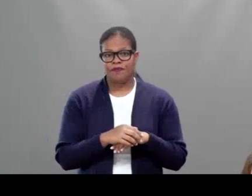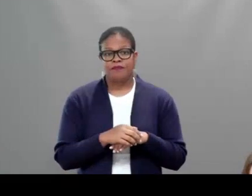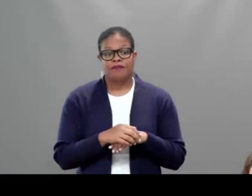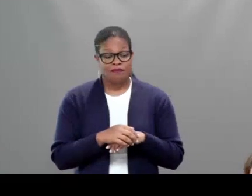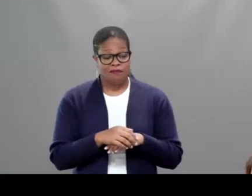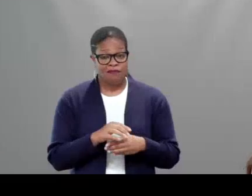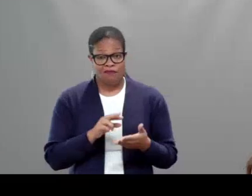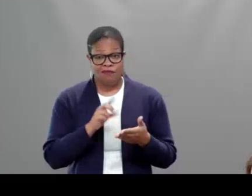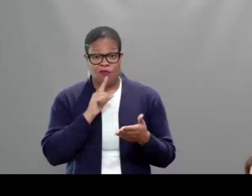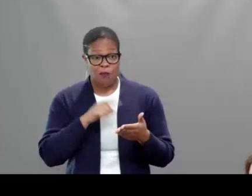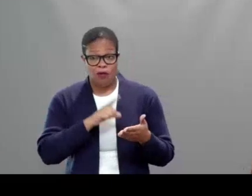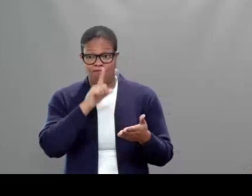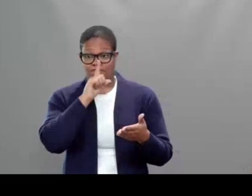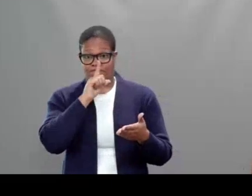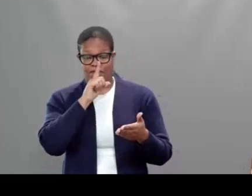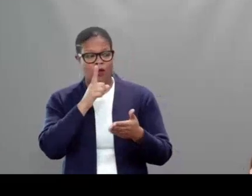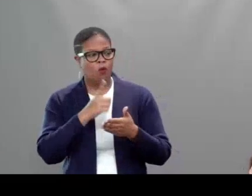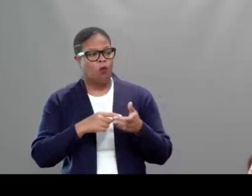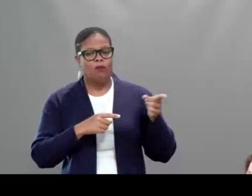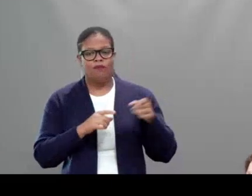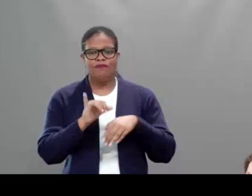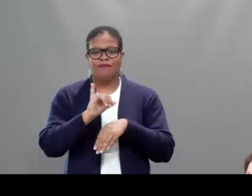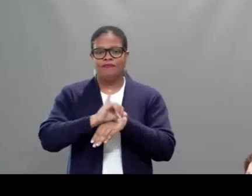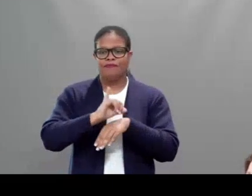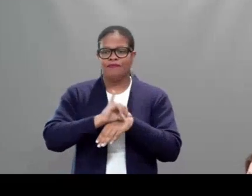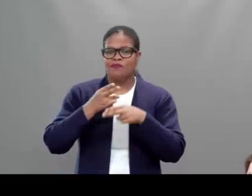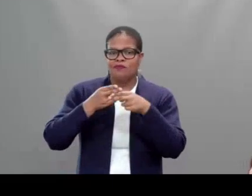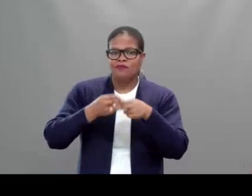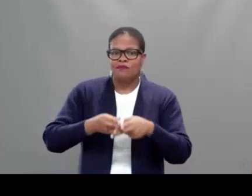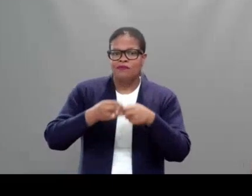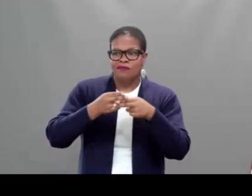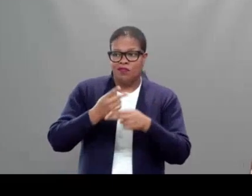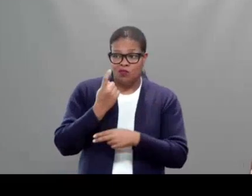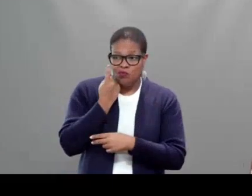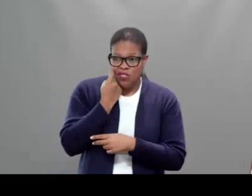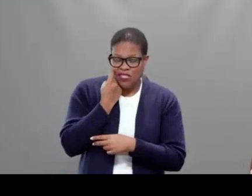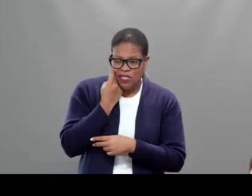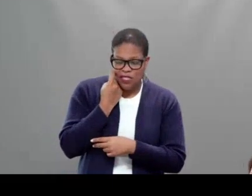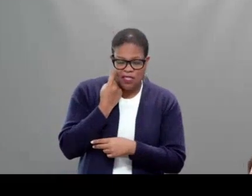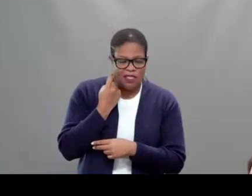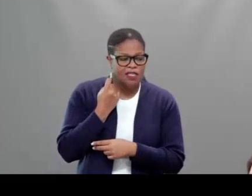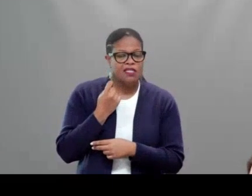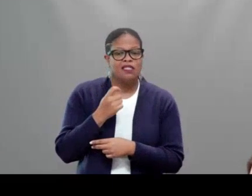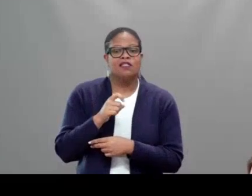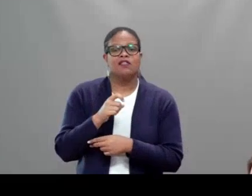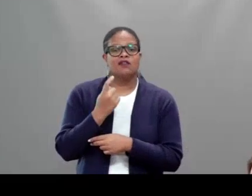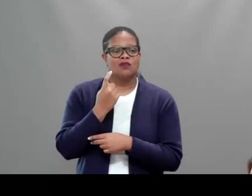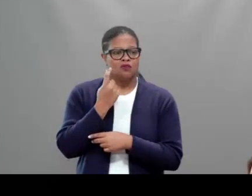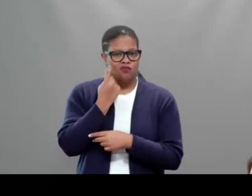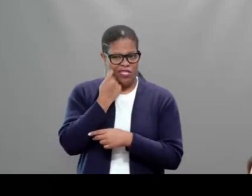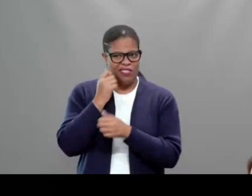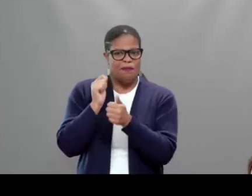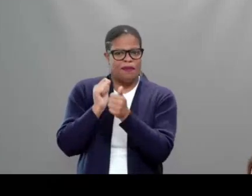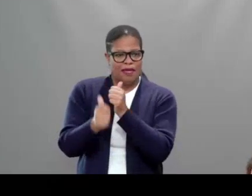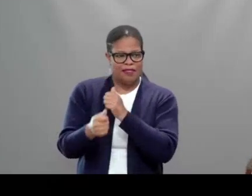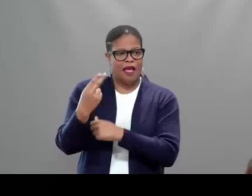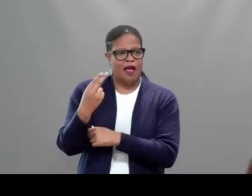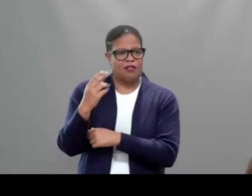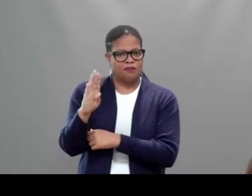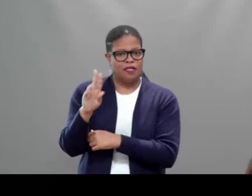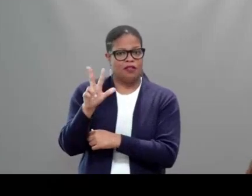not reflected is what Ms. Iannucci referred to just a moment ago with the recent passage of House